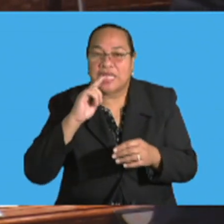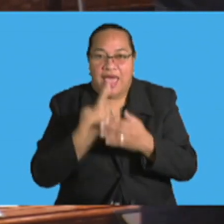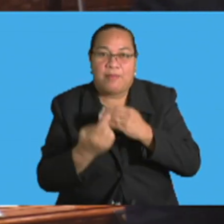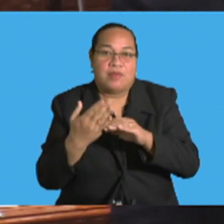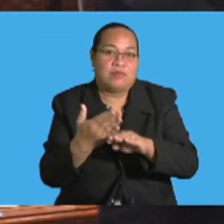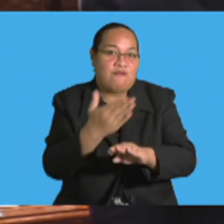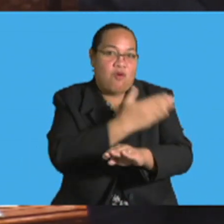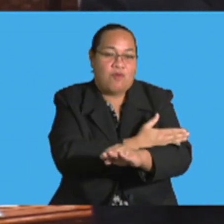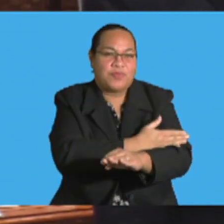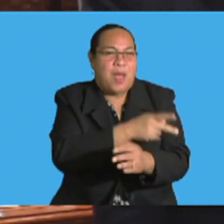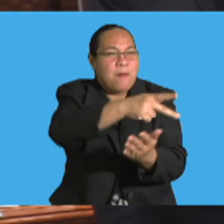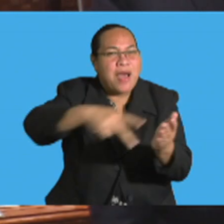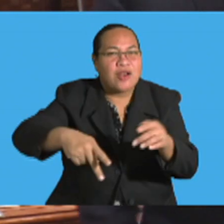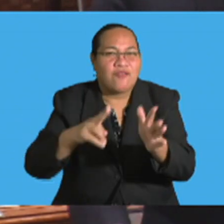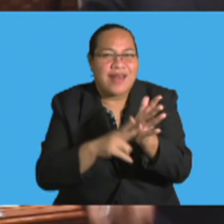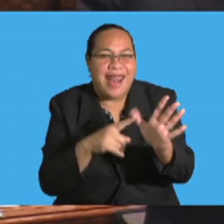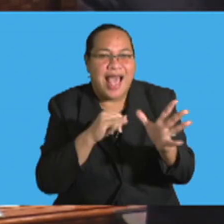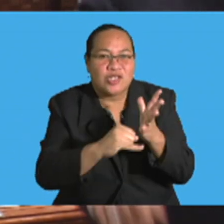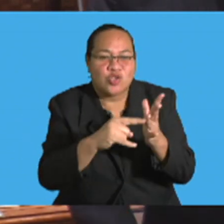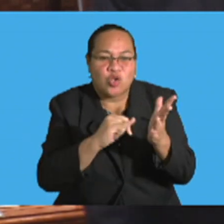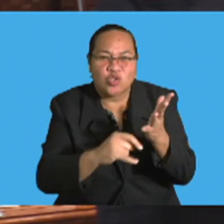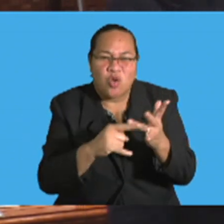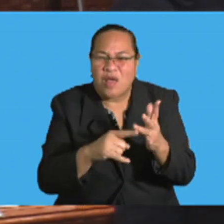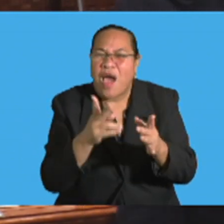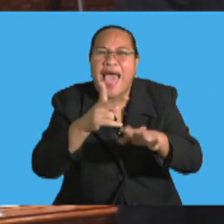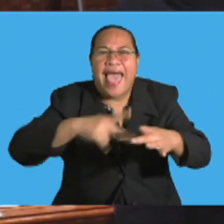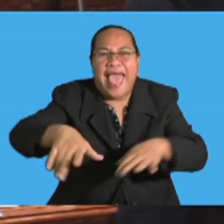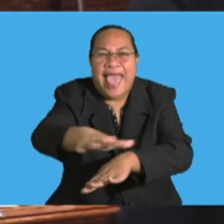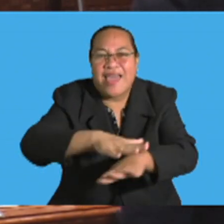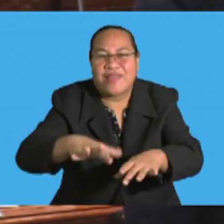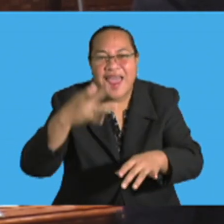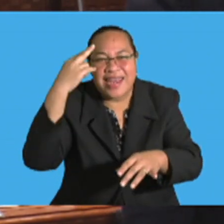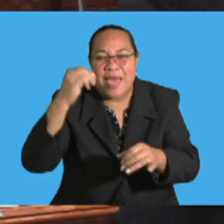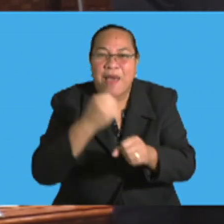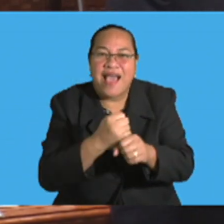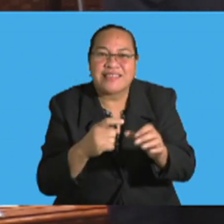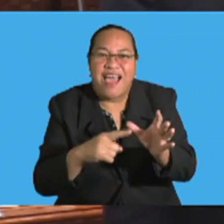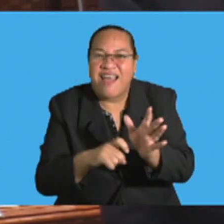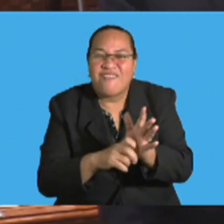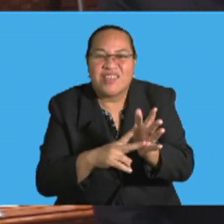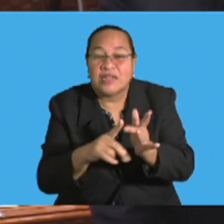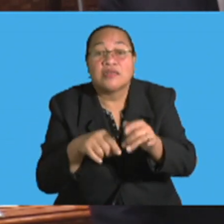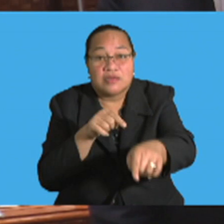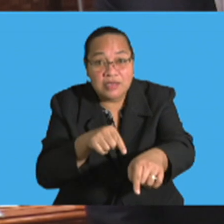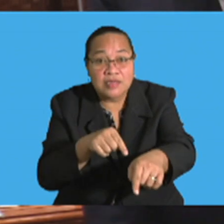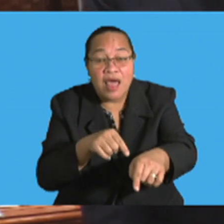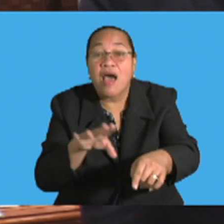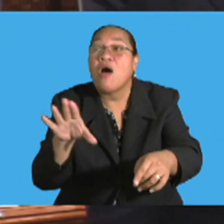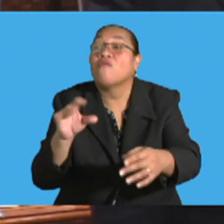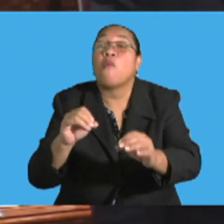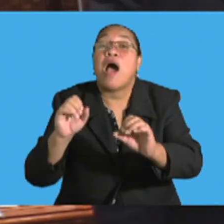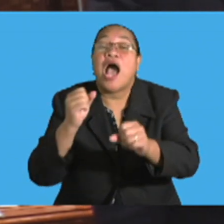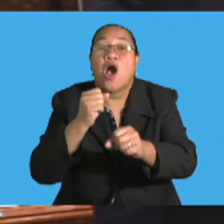Part of Nasoso, where there's an area called Garnville or something, Garnville, Q-A-N, that comes from Qantas. 2